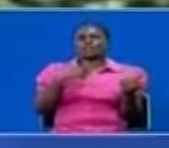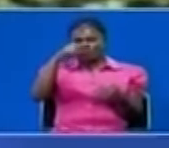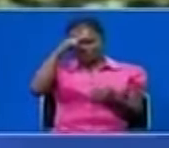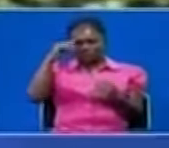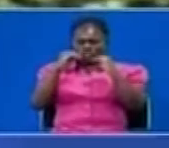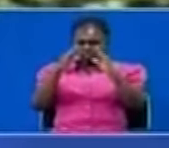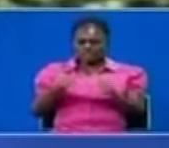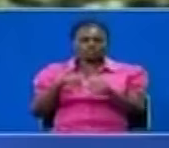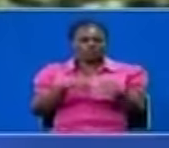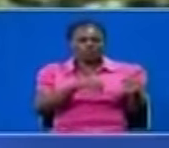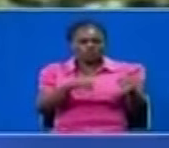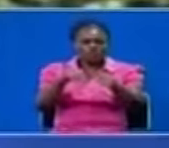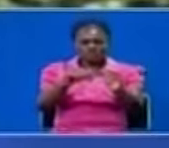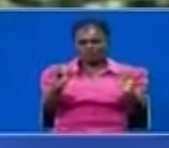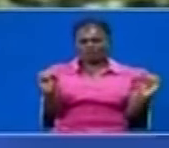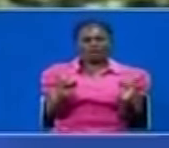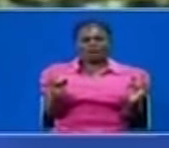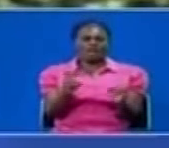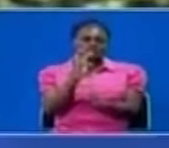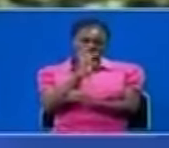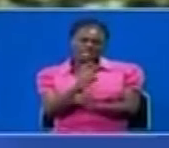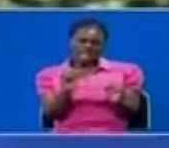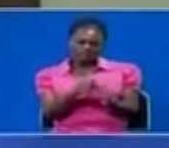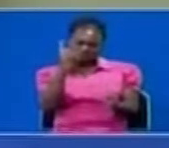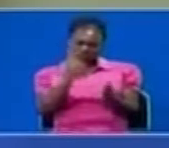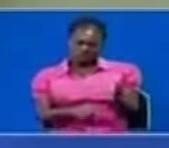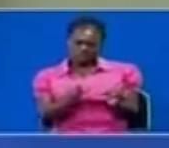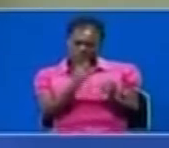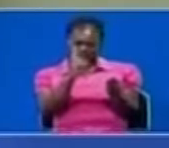teachers don't have to move around checking on what is going on.